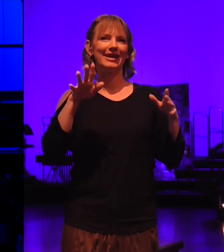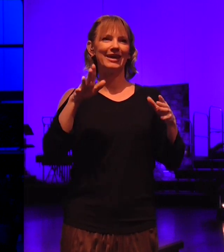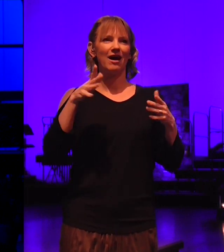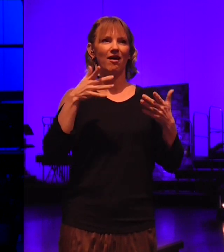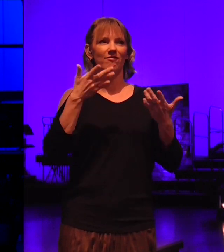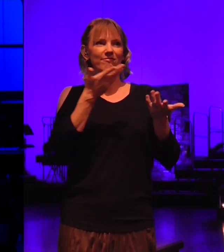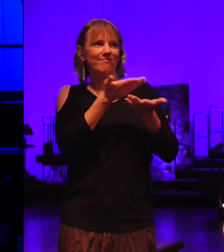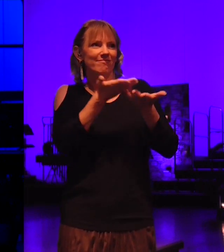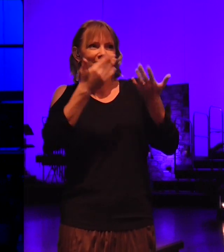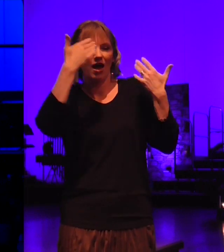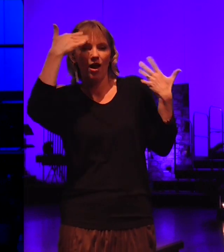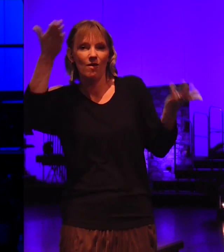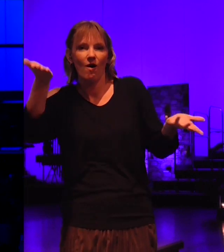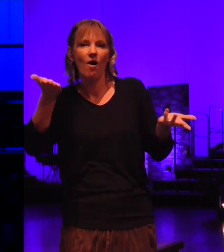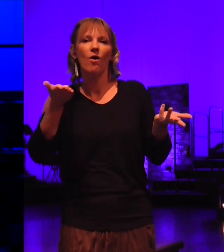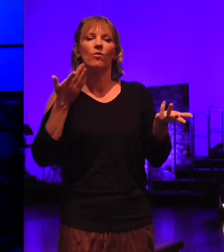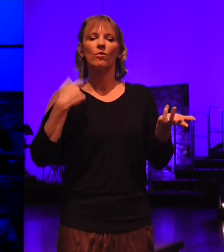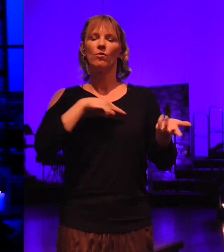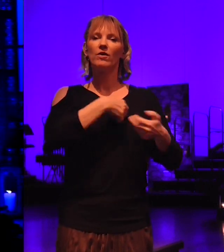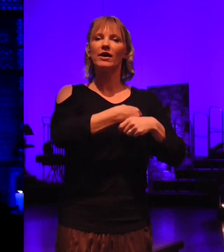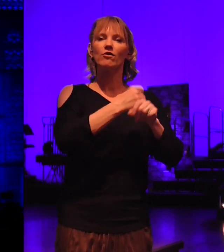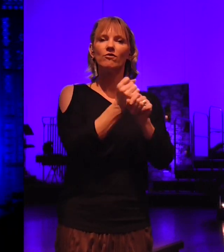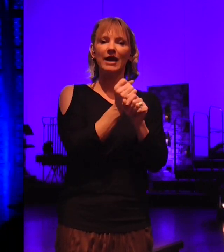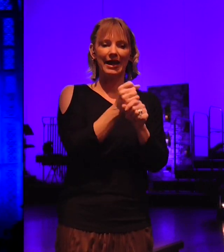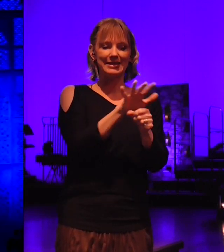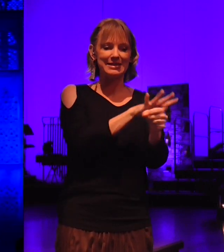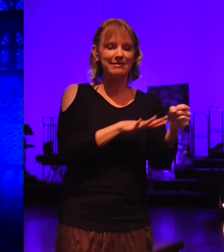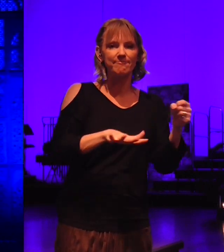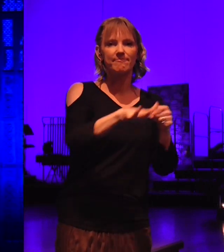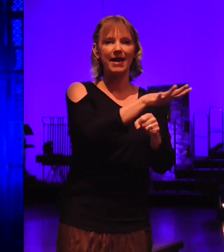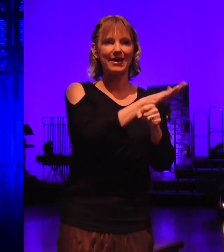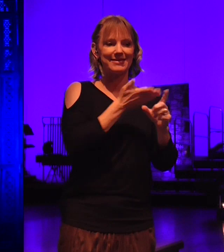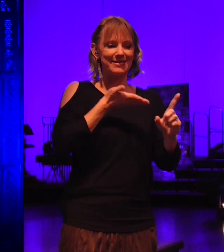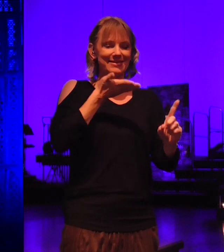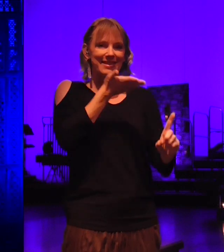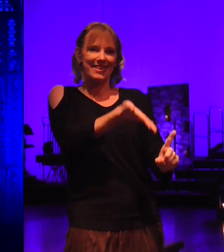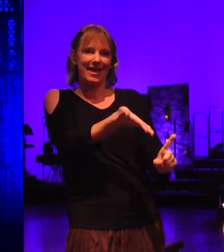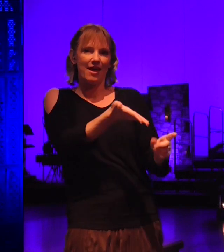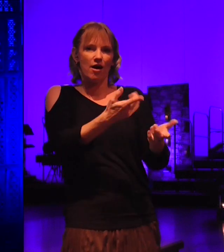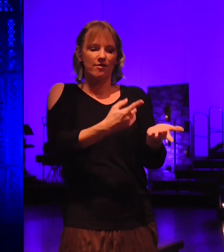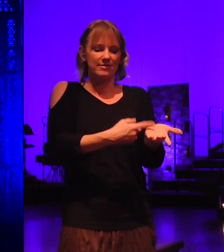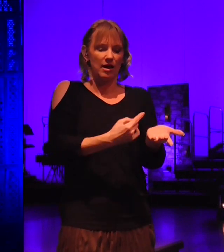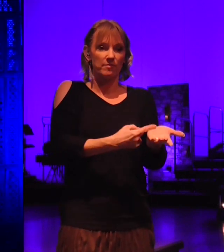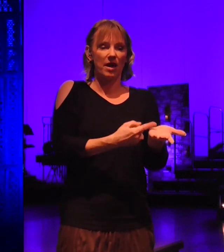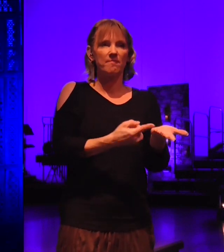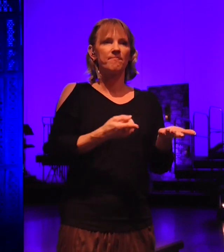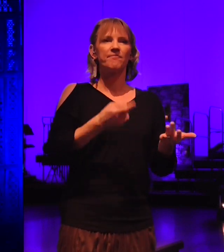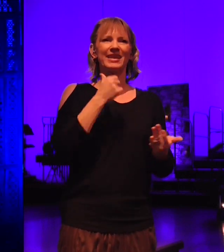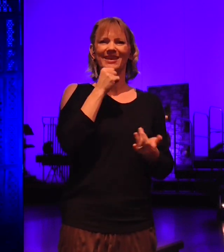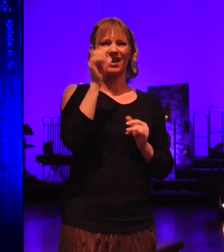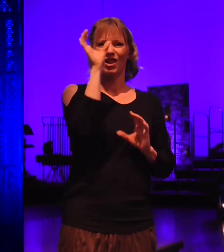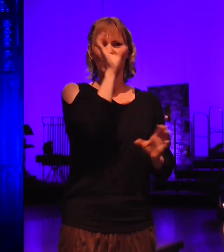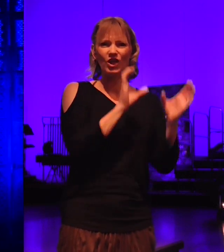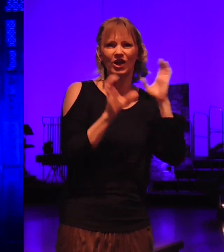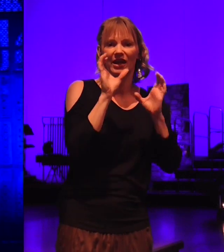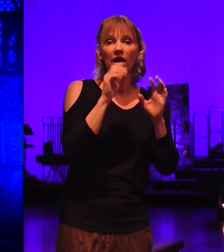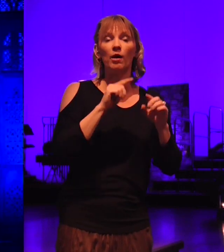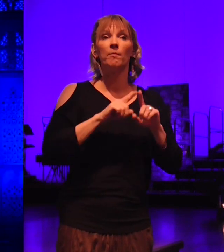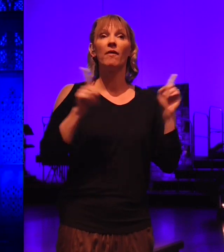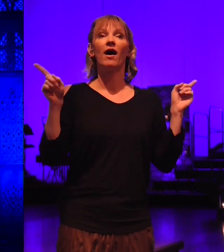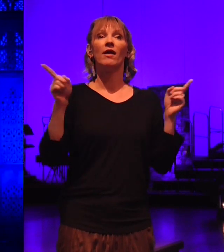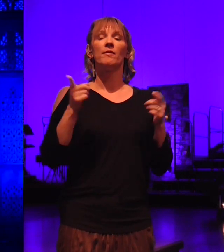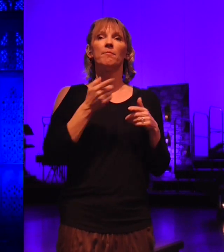we create this space, and it's there sometimes. We weren't even looking for them, but the greatest